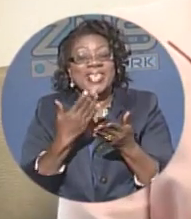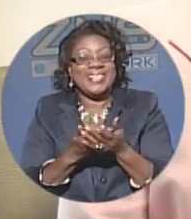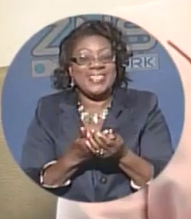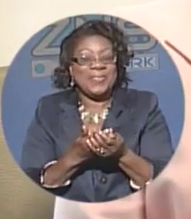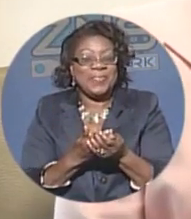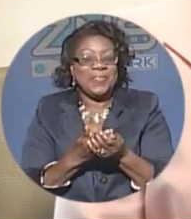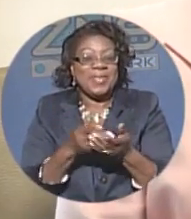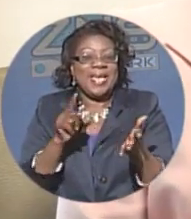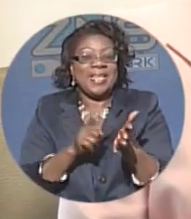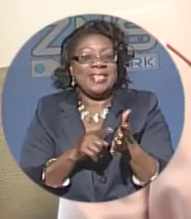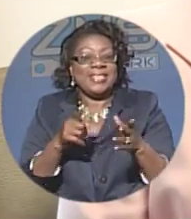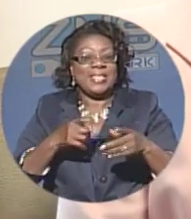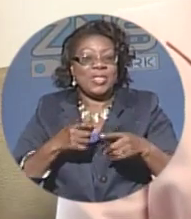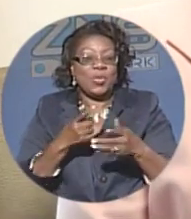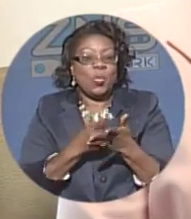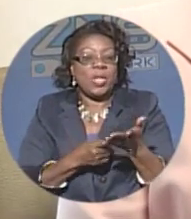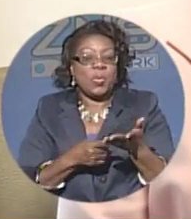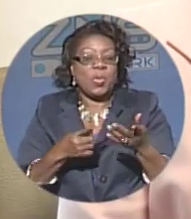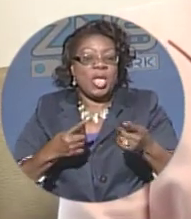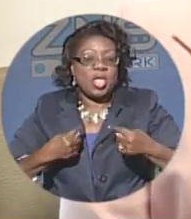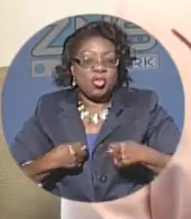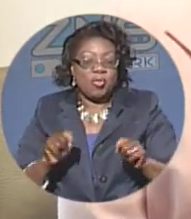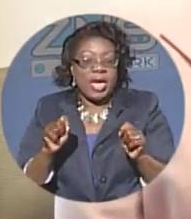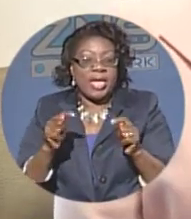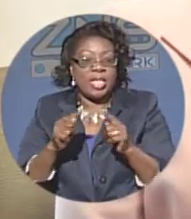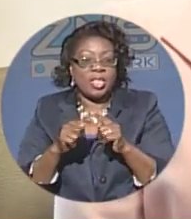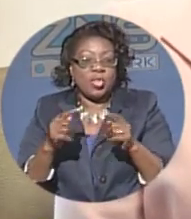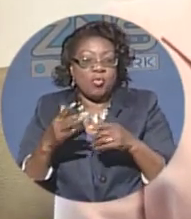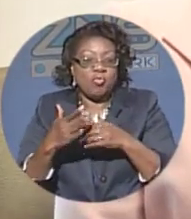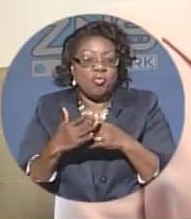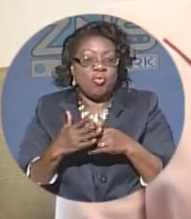they are awesome. And this is what we're trying to groom our children.